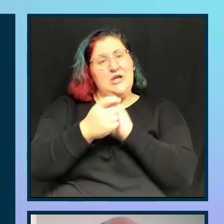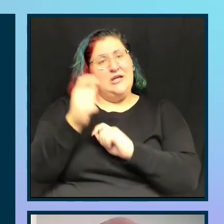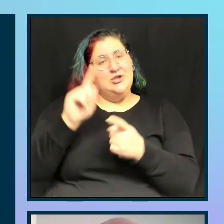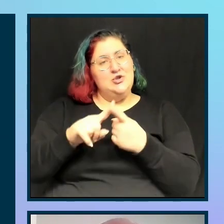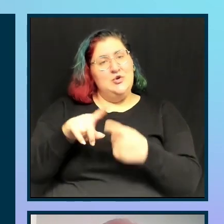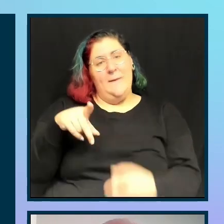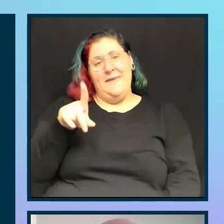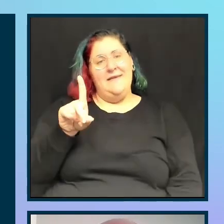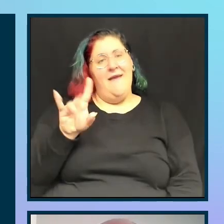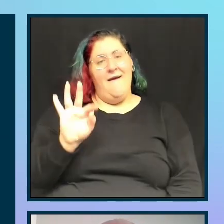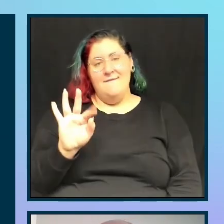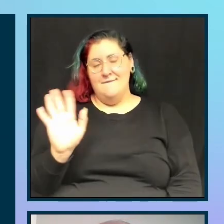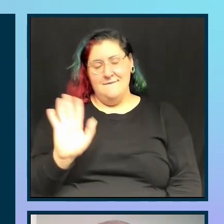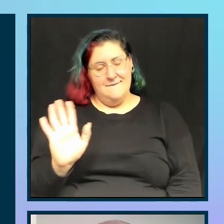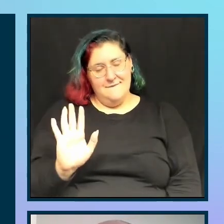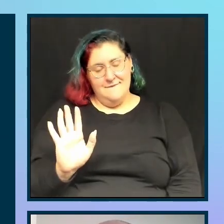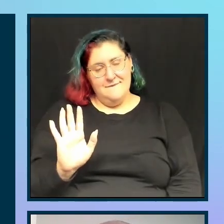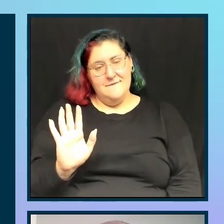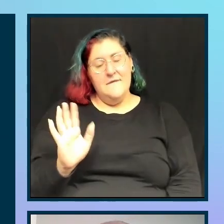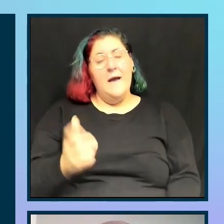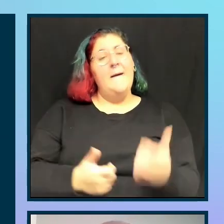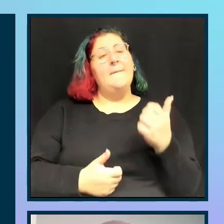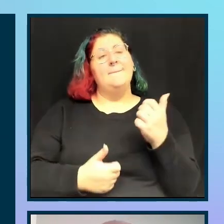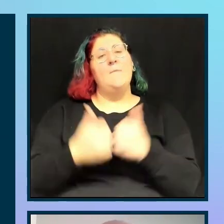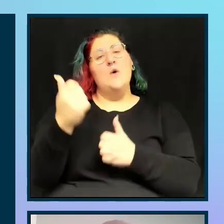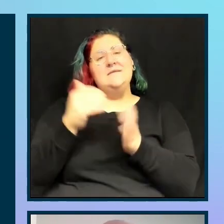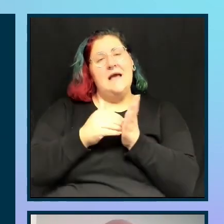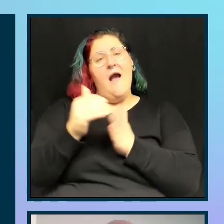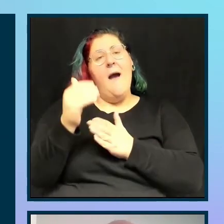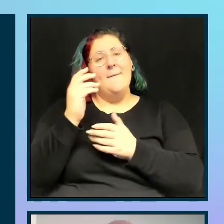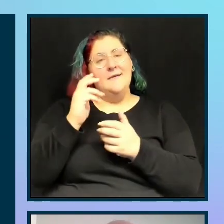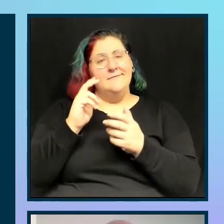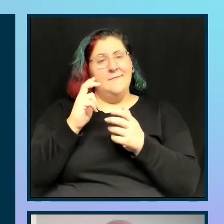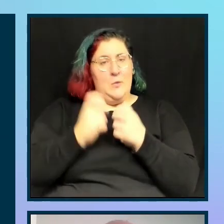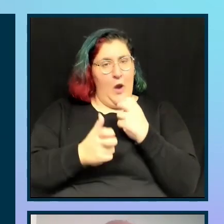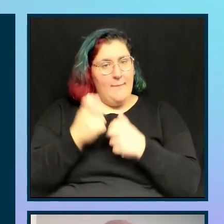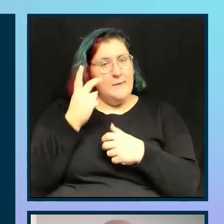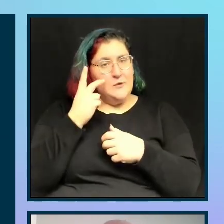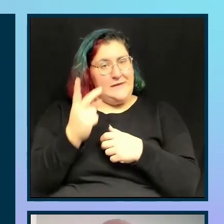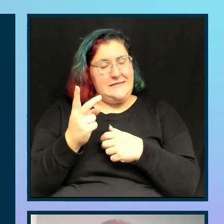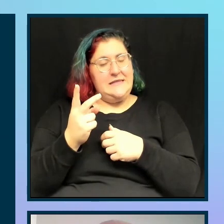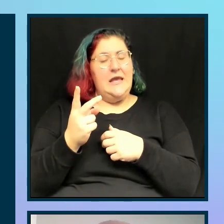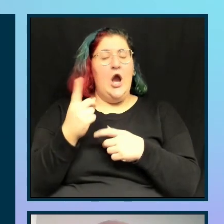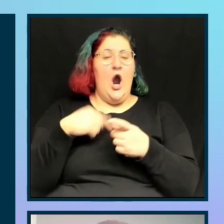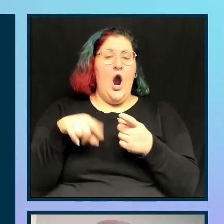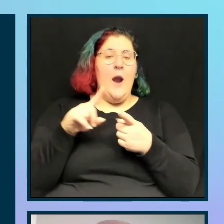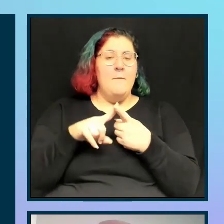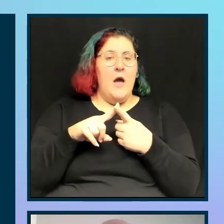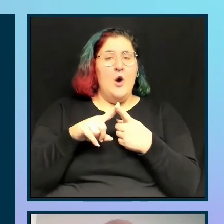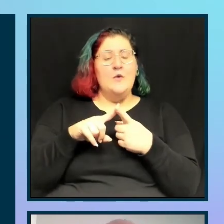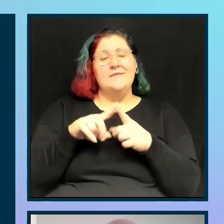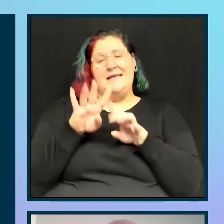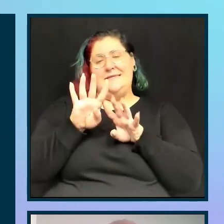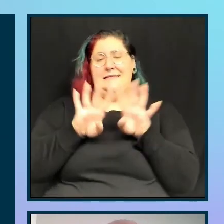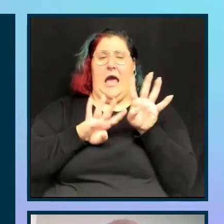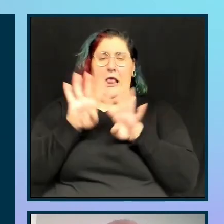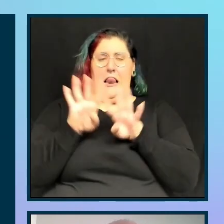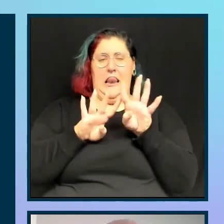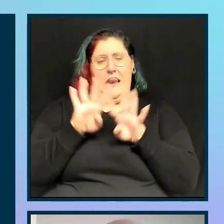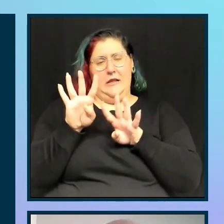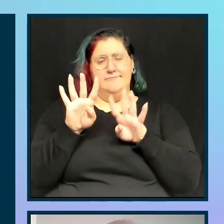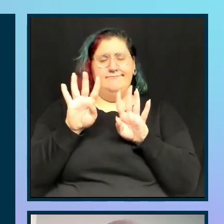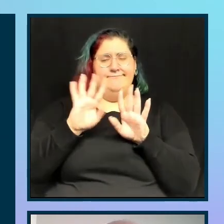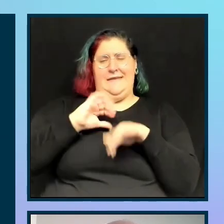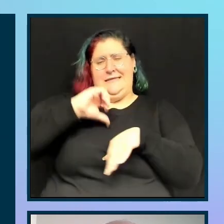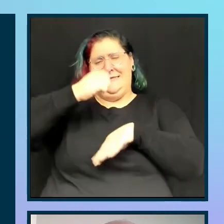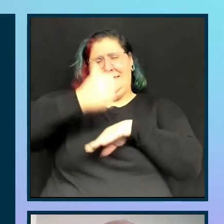document. The primary issues that we've seen associated with these documents deal with styling in them.